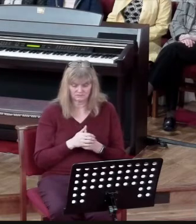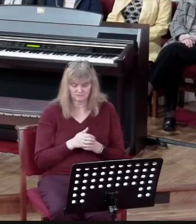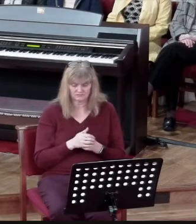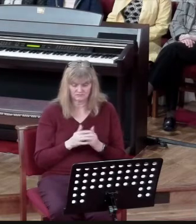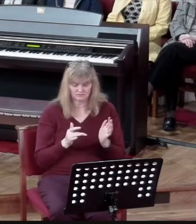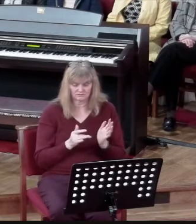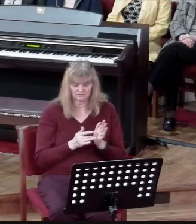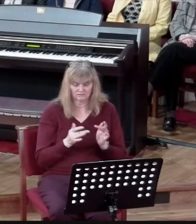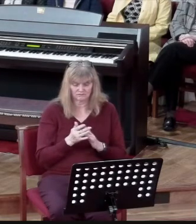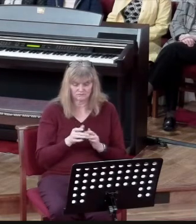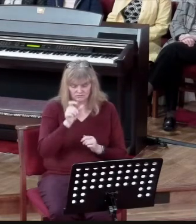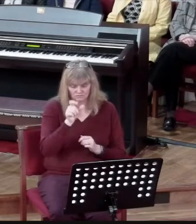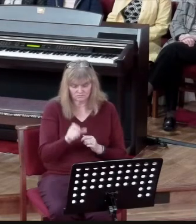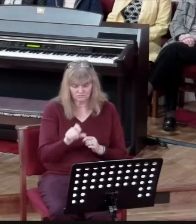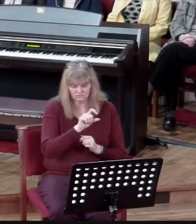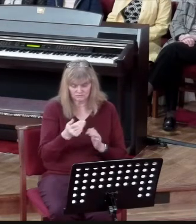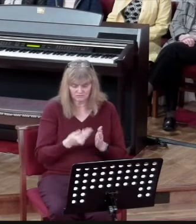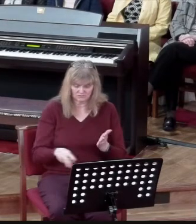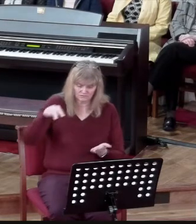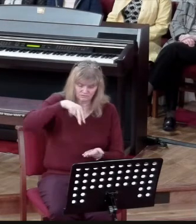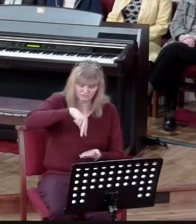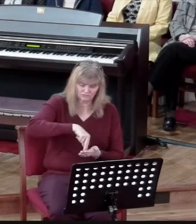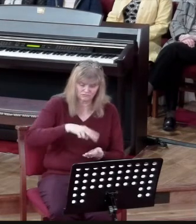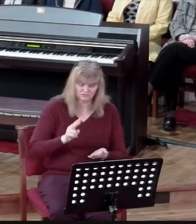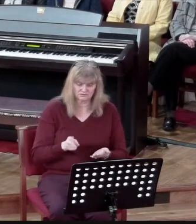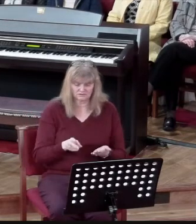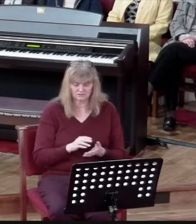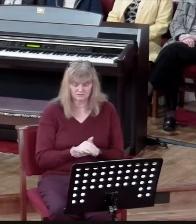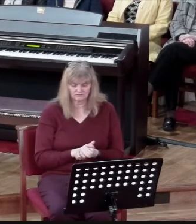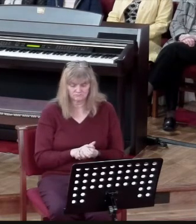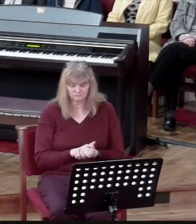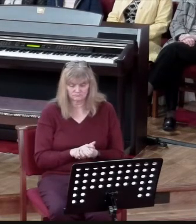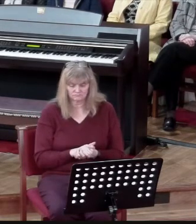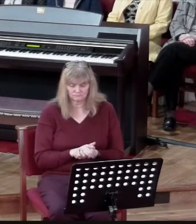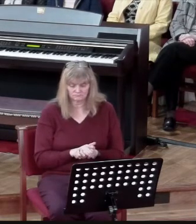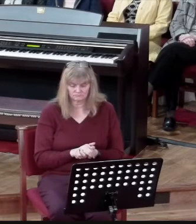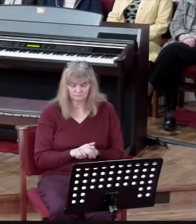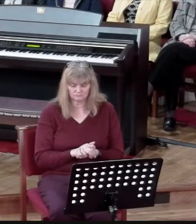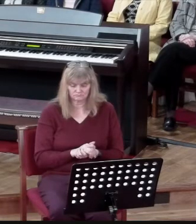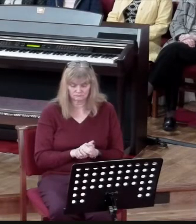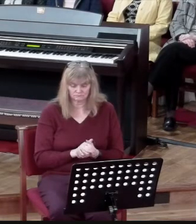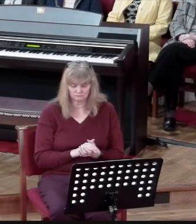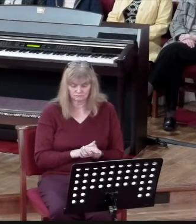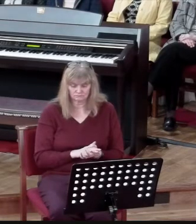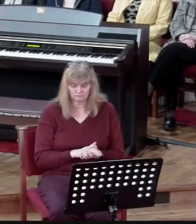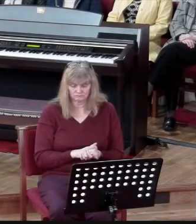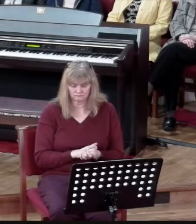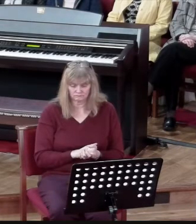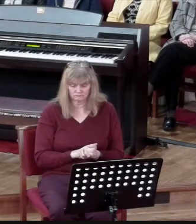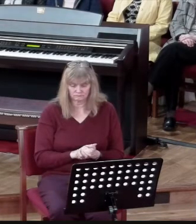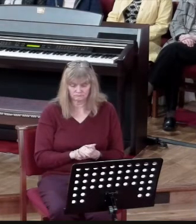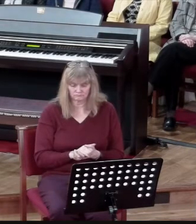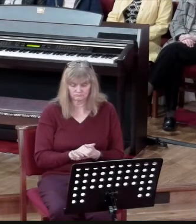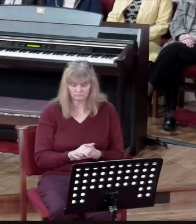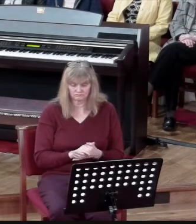and risen and now Lord of all, and of the need of all people everywhere to repent and believe in